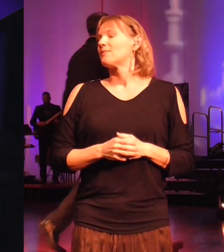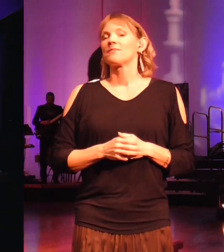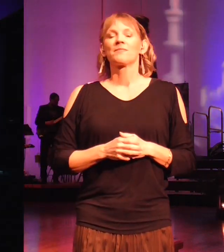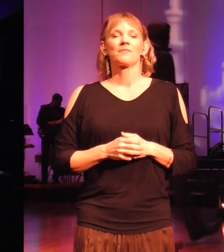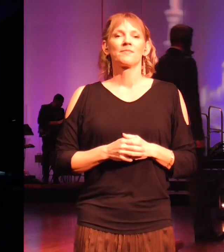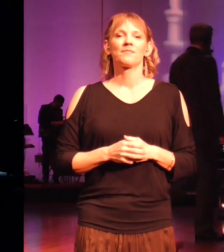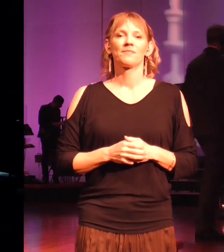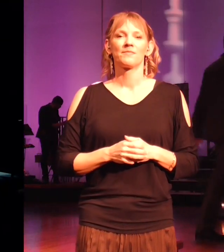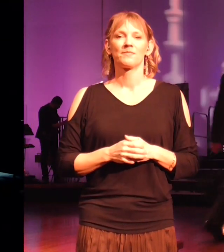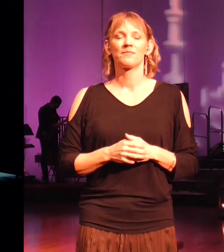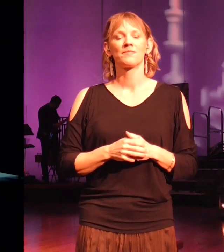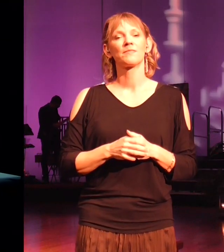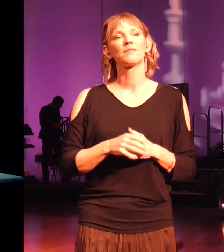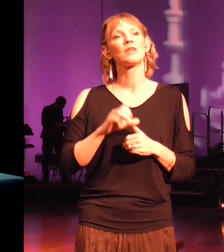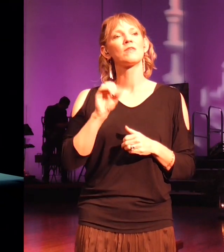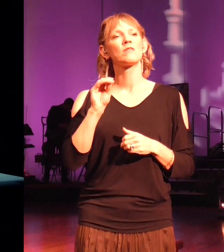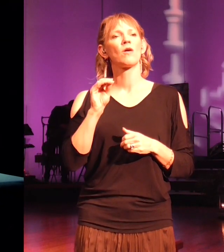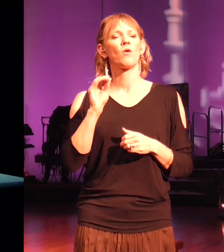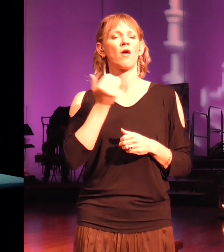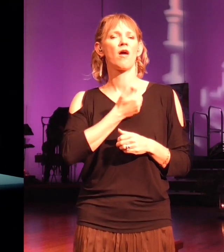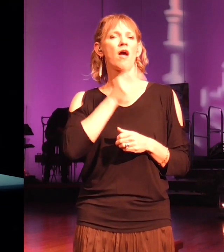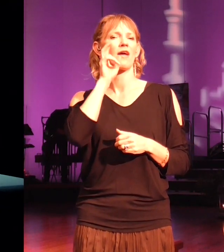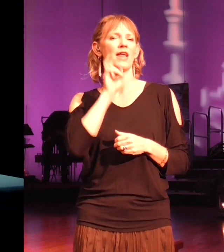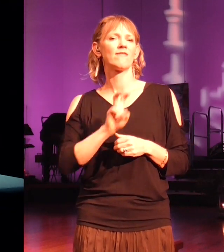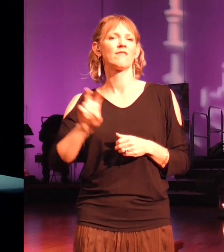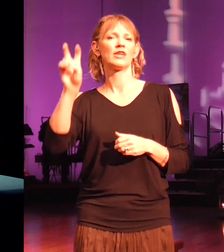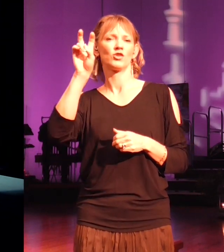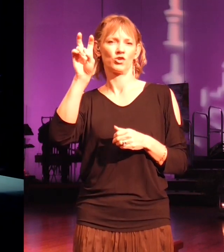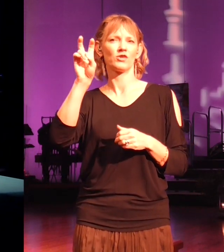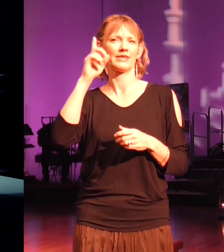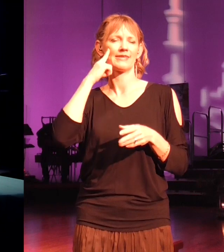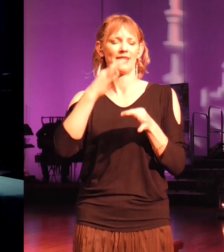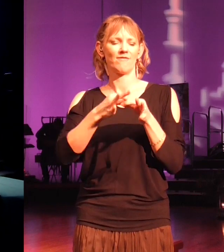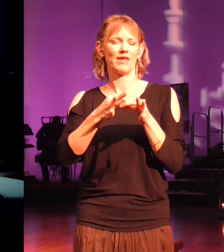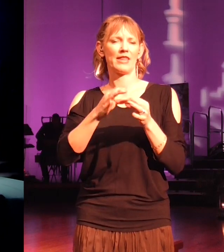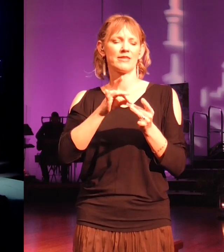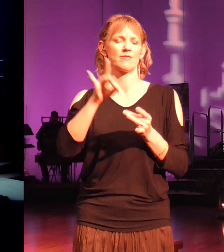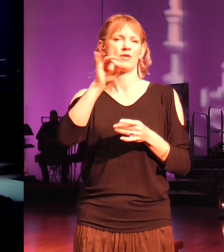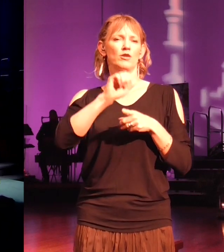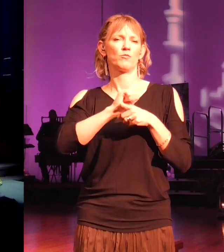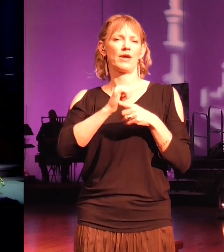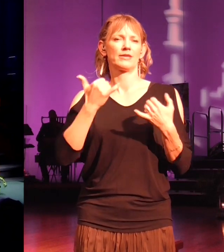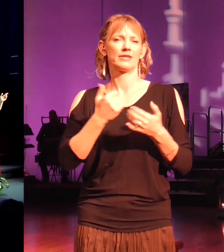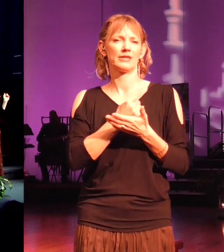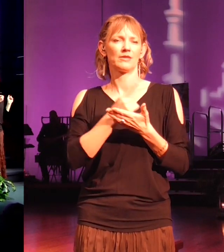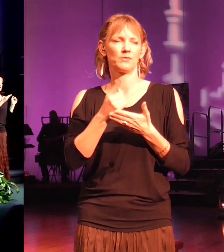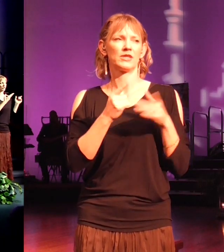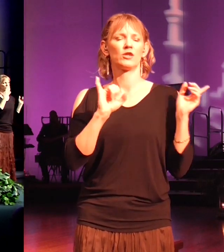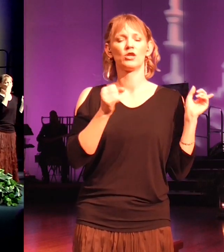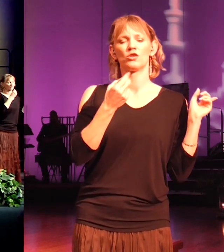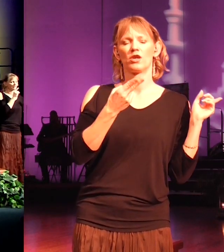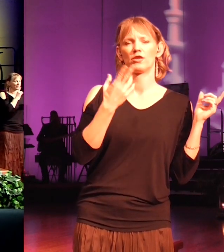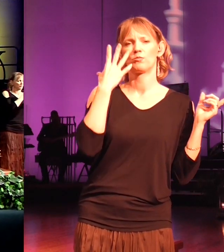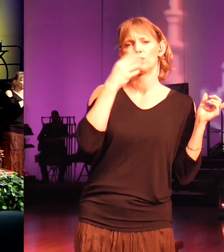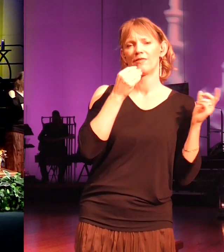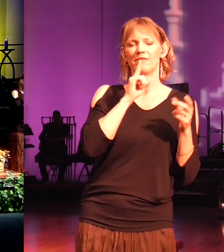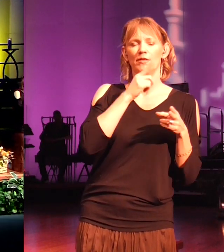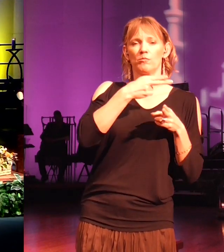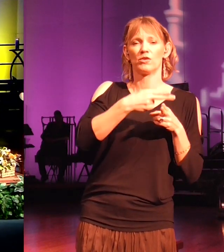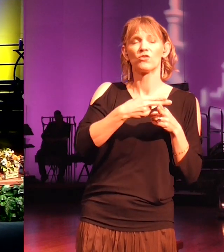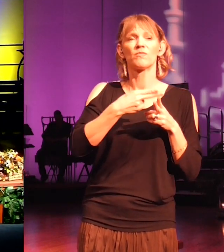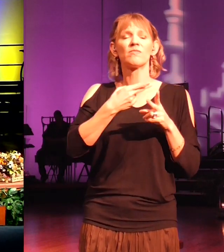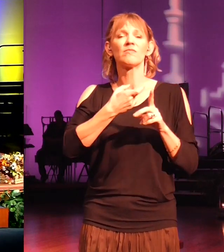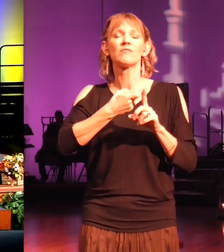So for our adventures in faith, spiritual practice this week, as Josh so beautifully mentioned, comes to us